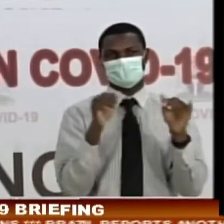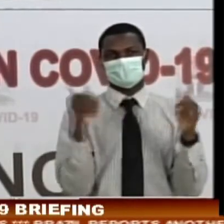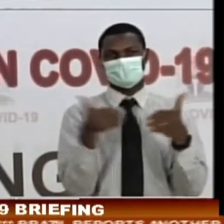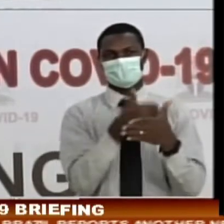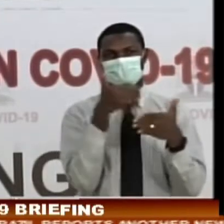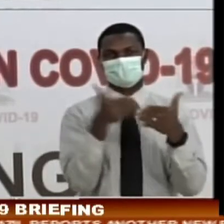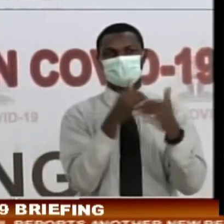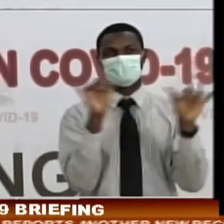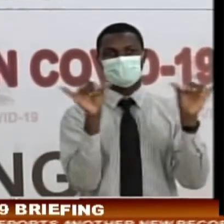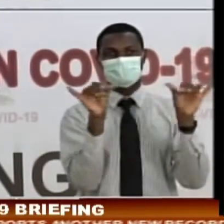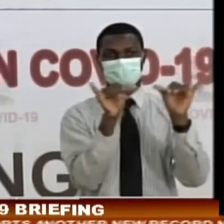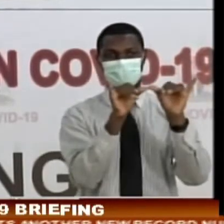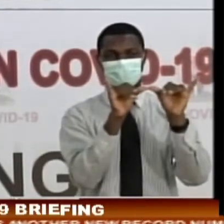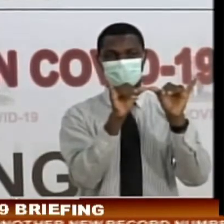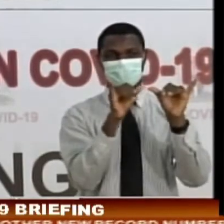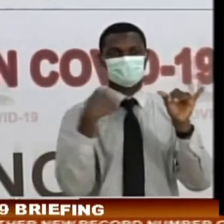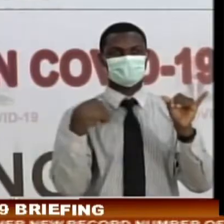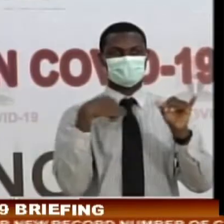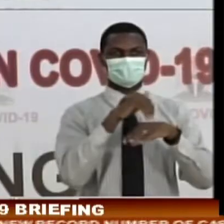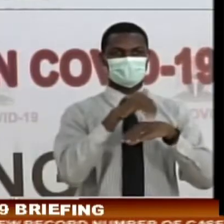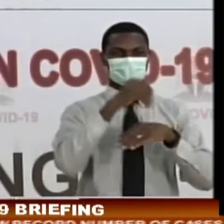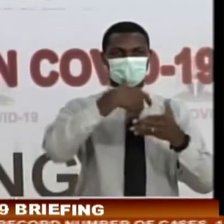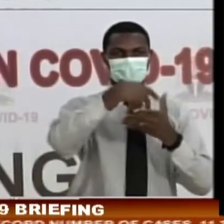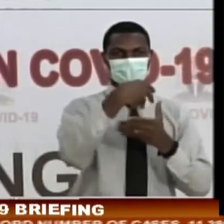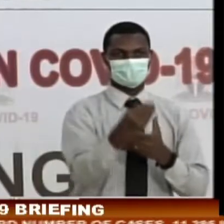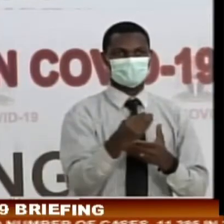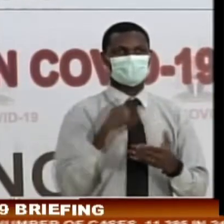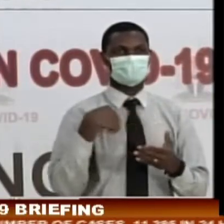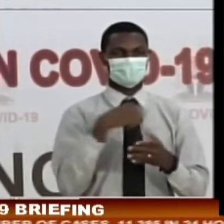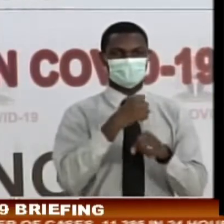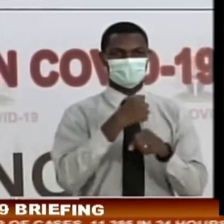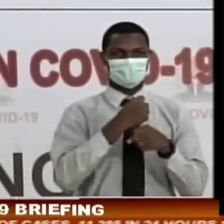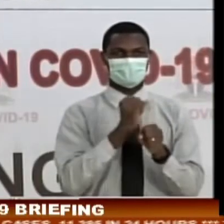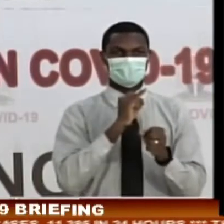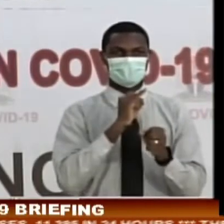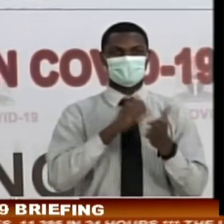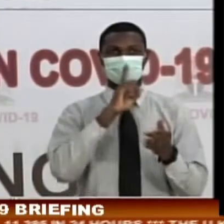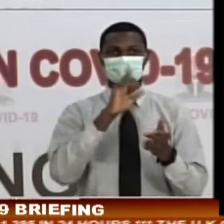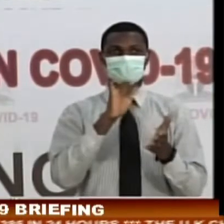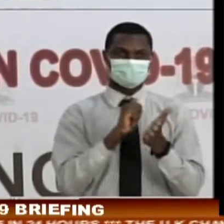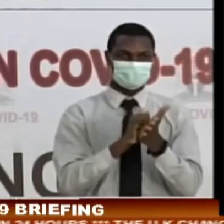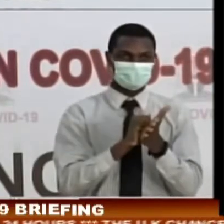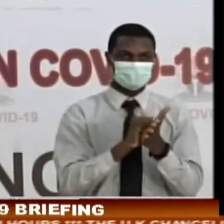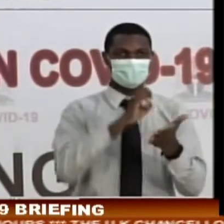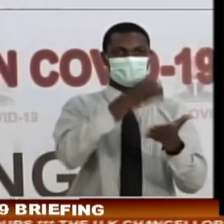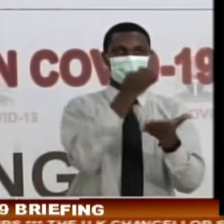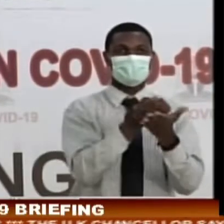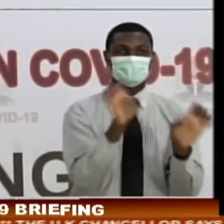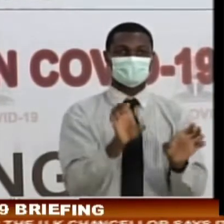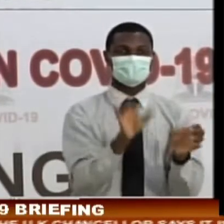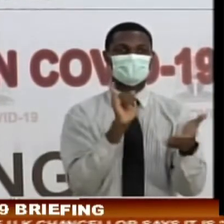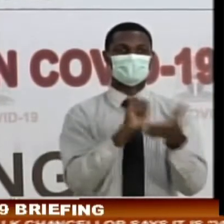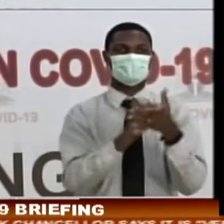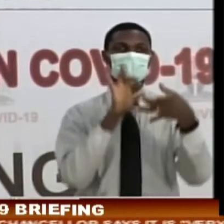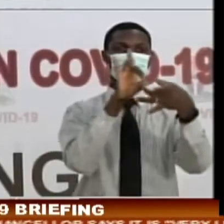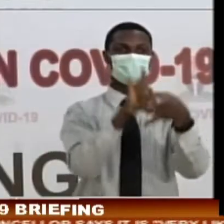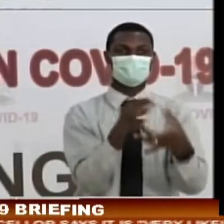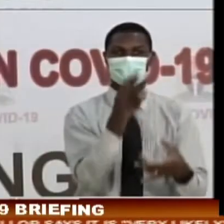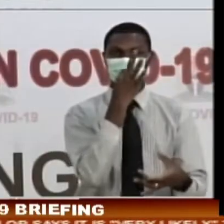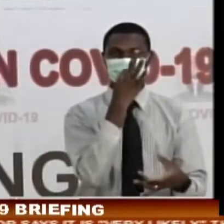and published we ensure that certain economic activities pertaining to food production and distribution